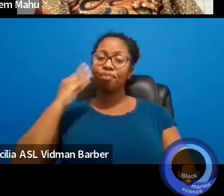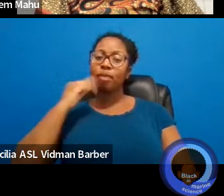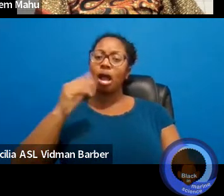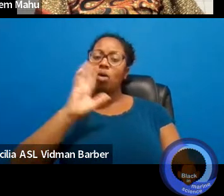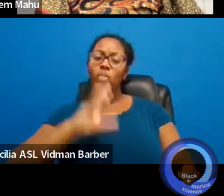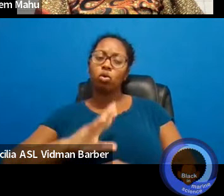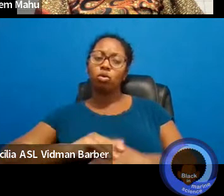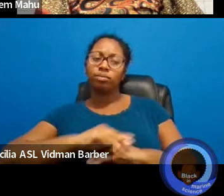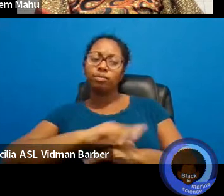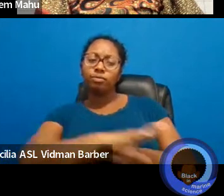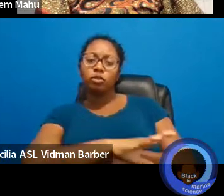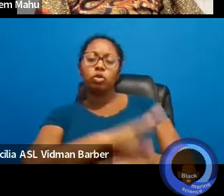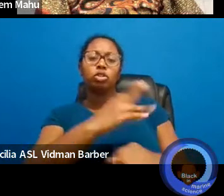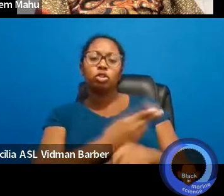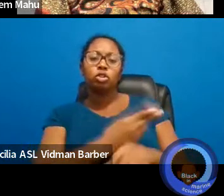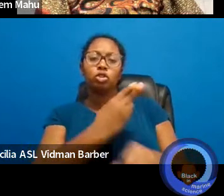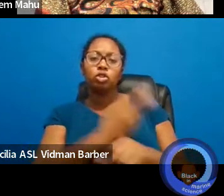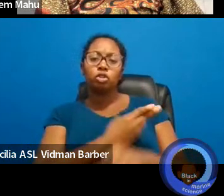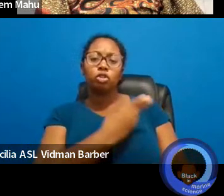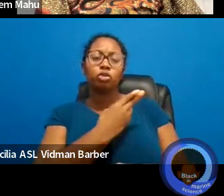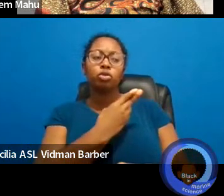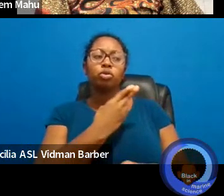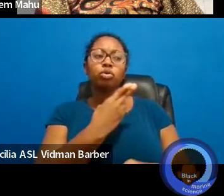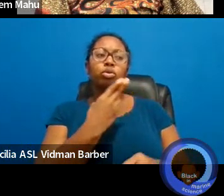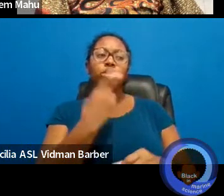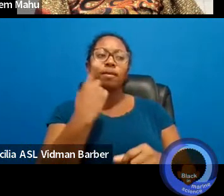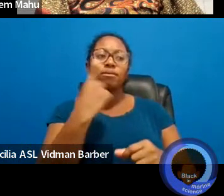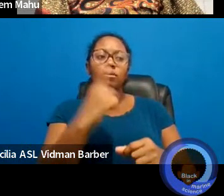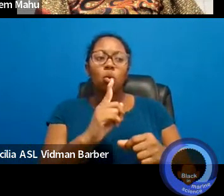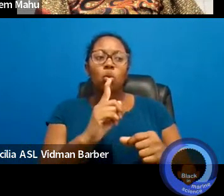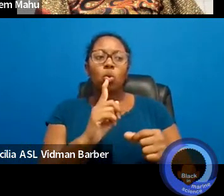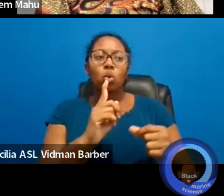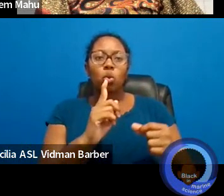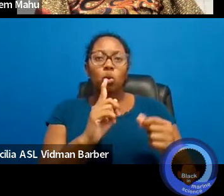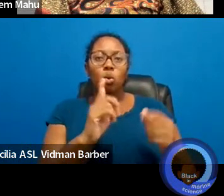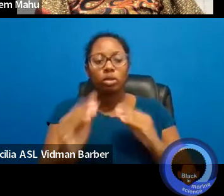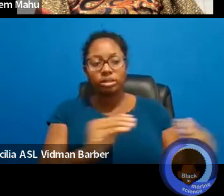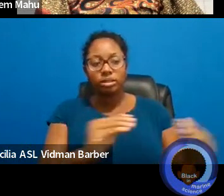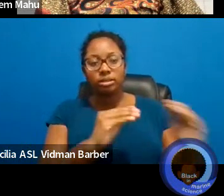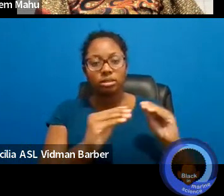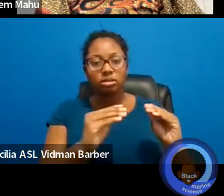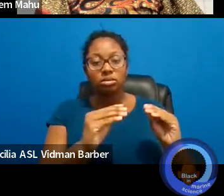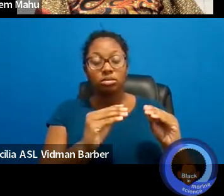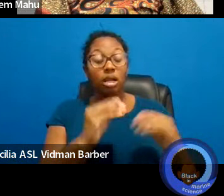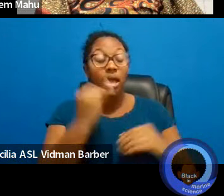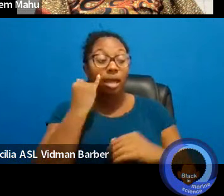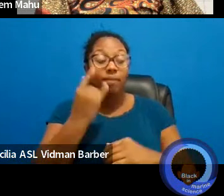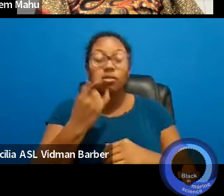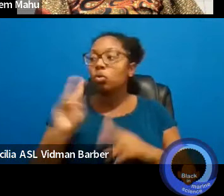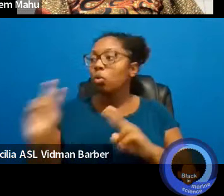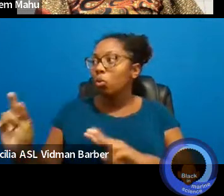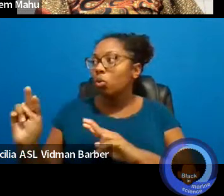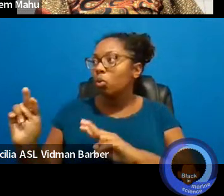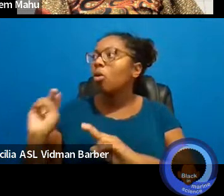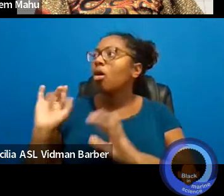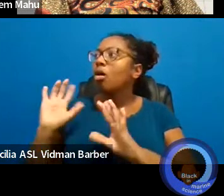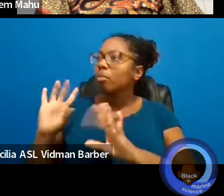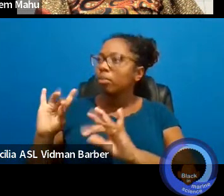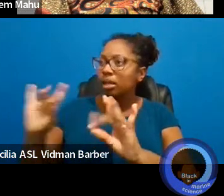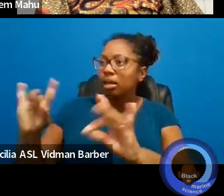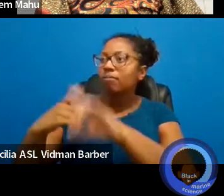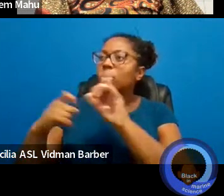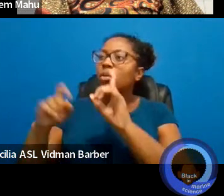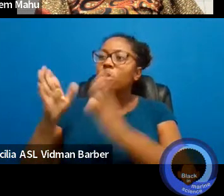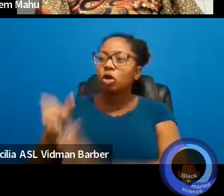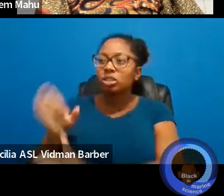West Africa. Basically, learn from those ahead of you, learn from the experience. And I think it's